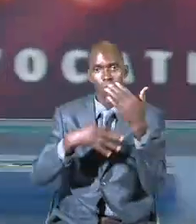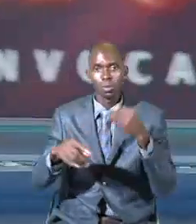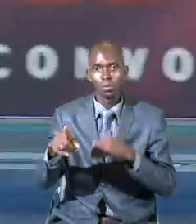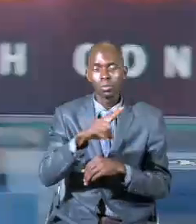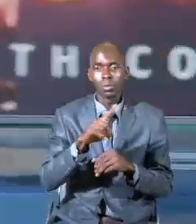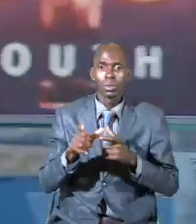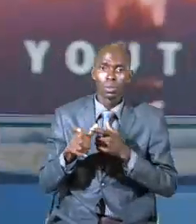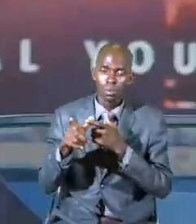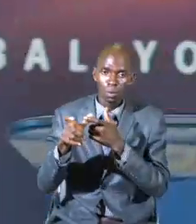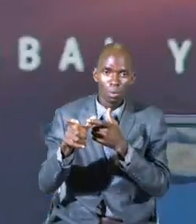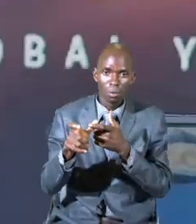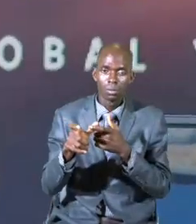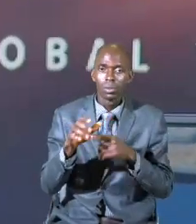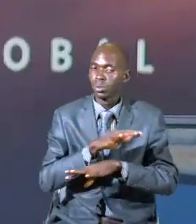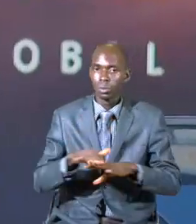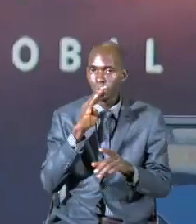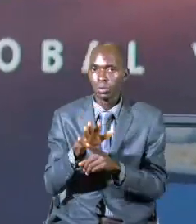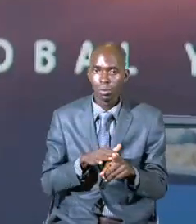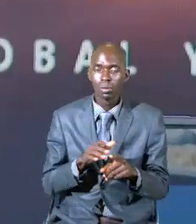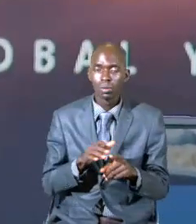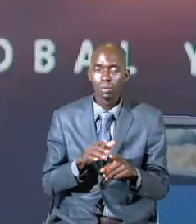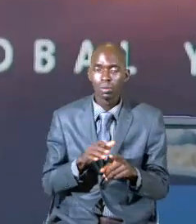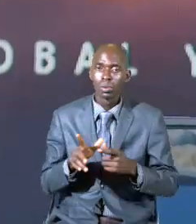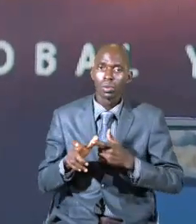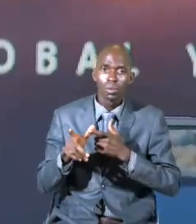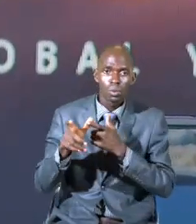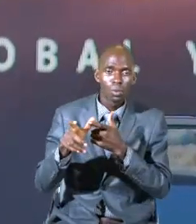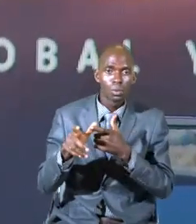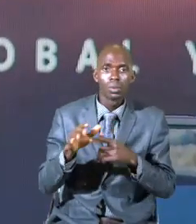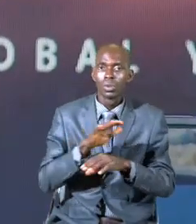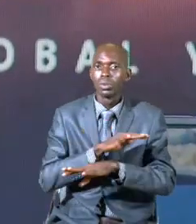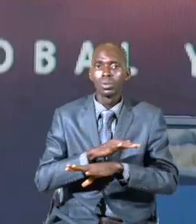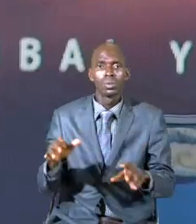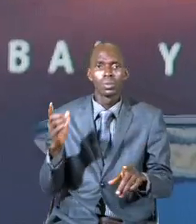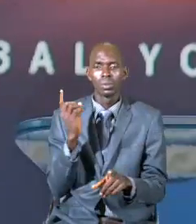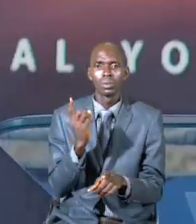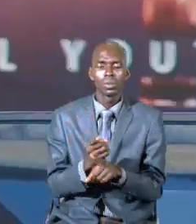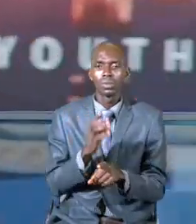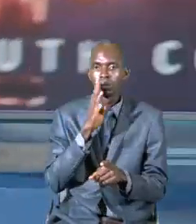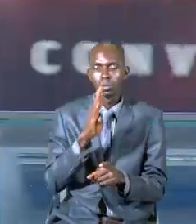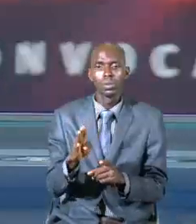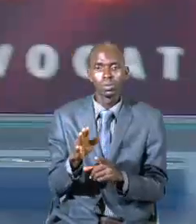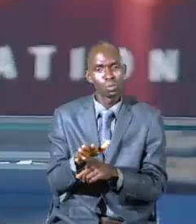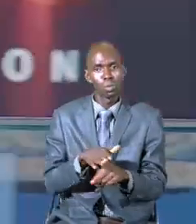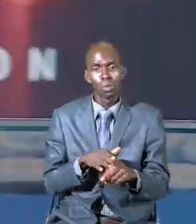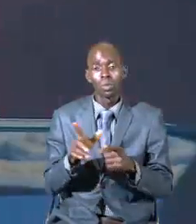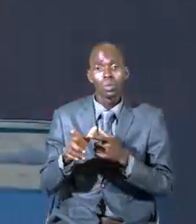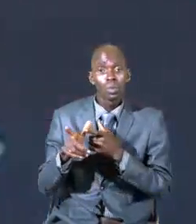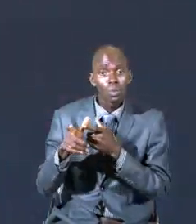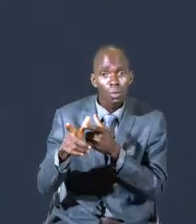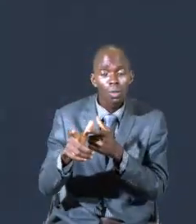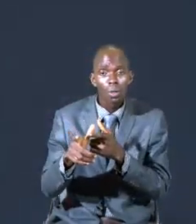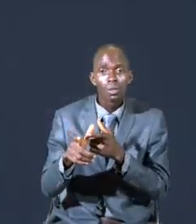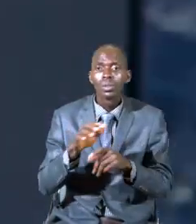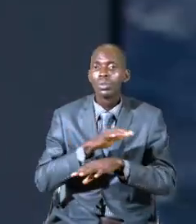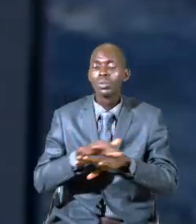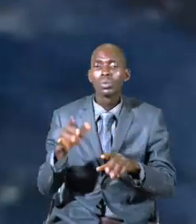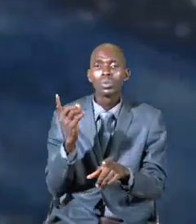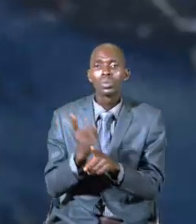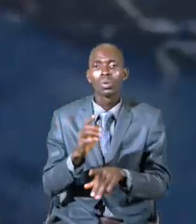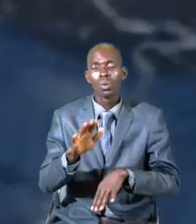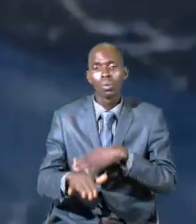wobble. Run, don't just say, be like a bicycle. Run, don't just walk as